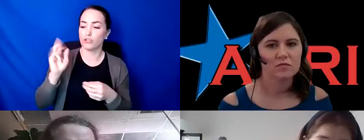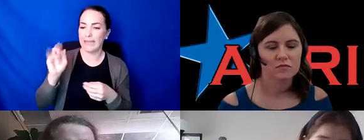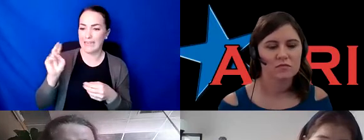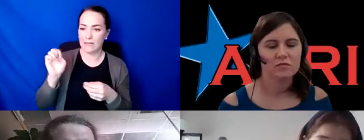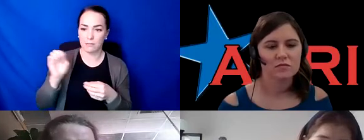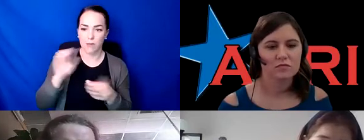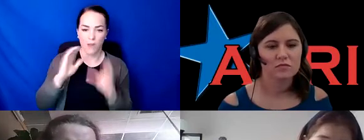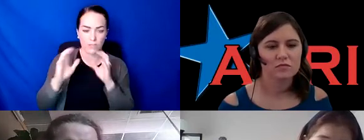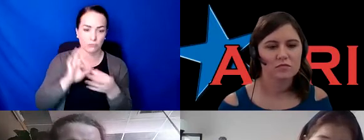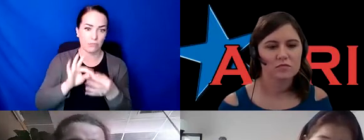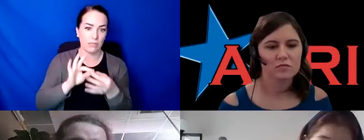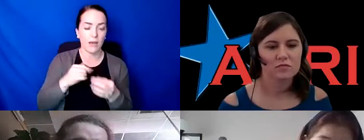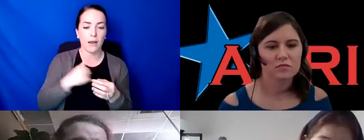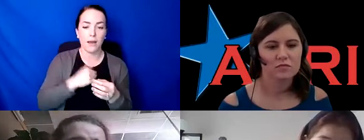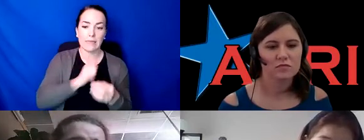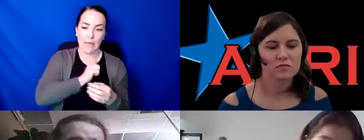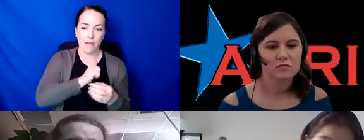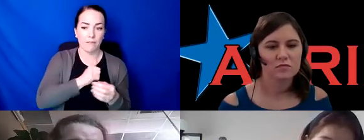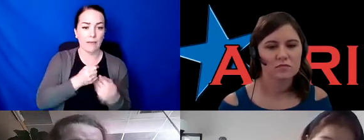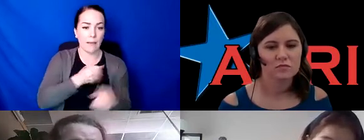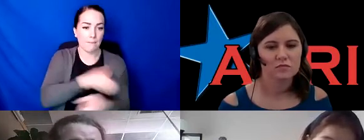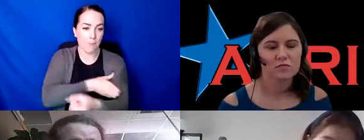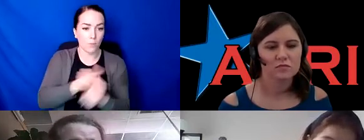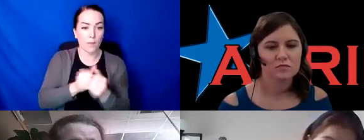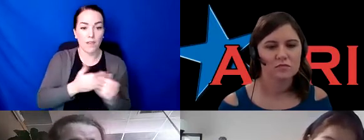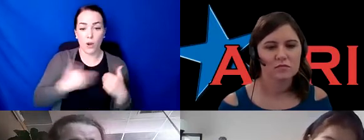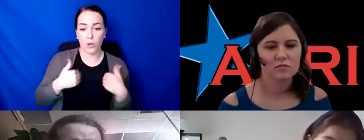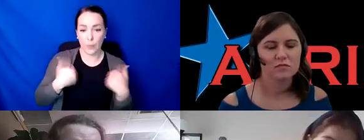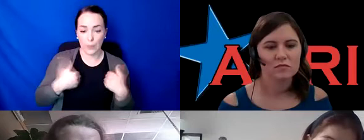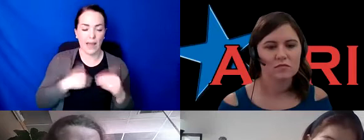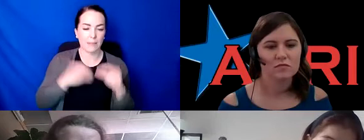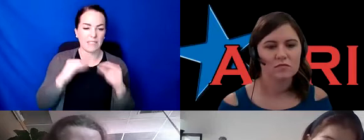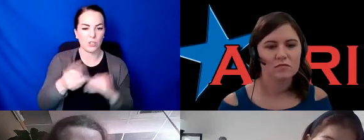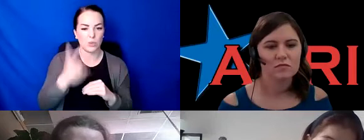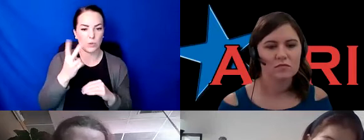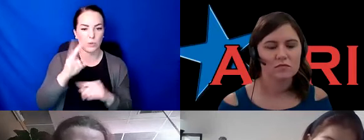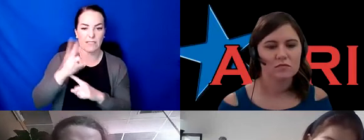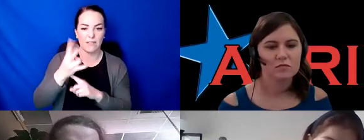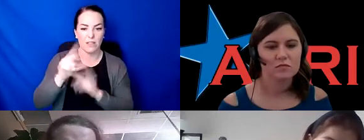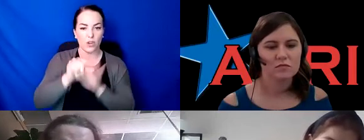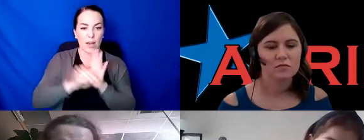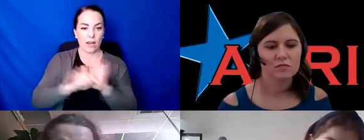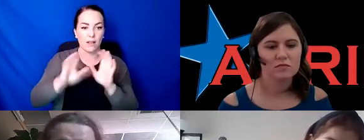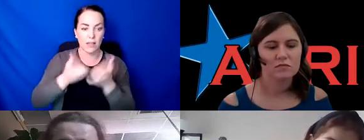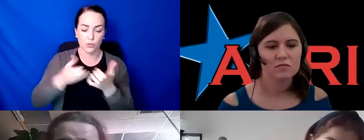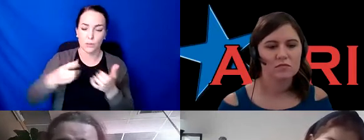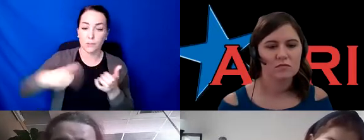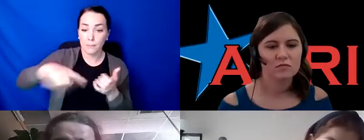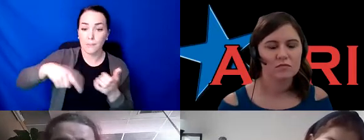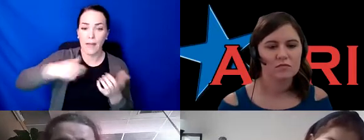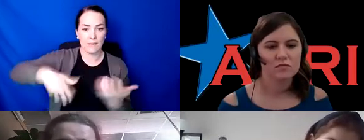self-empowerment. With our youth, I'm teaching 2 7th grade classes right now with students of mixed disabilities